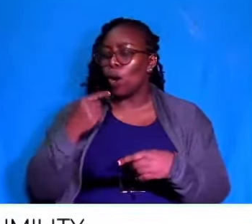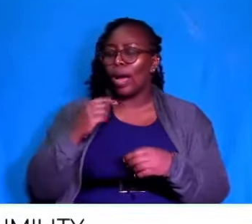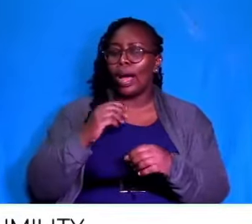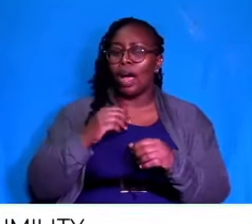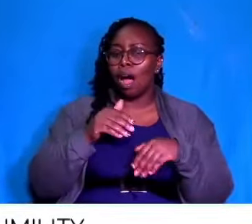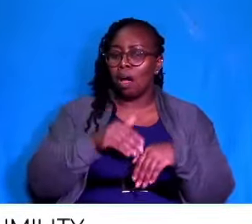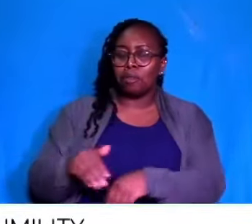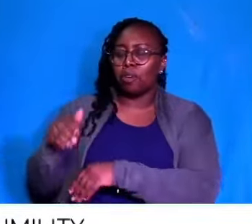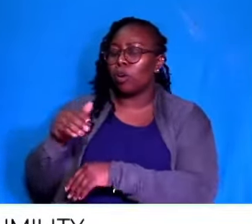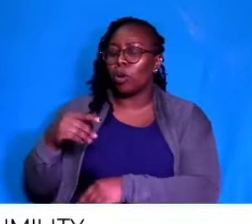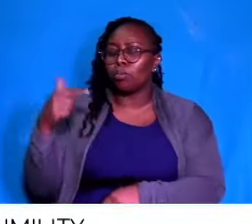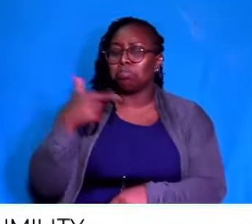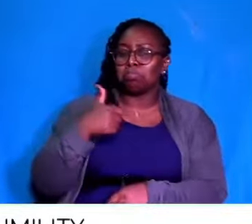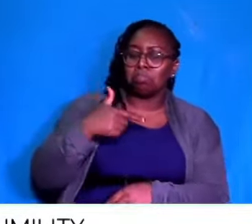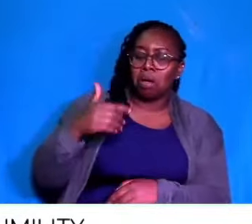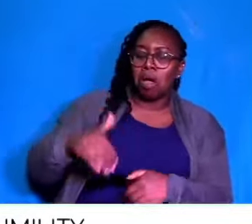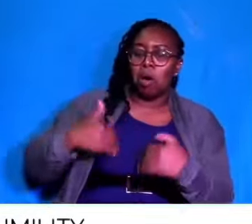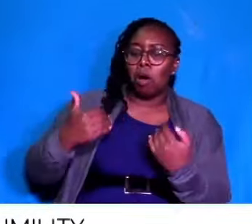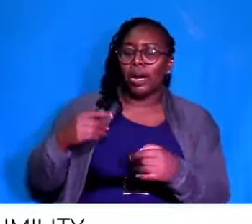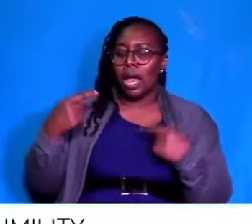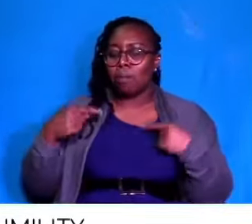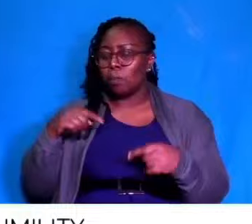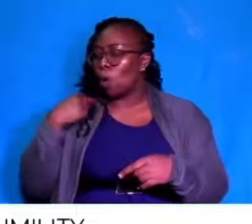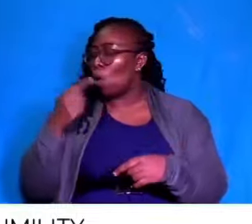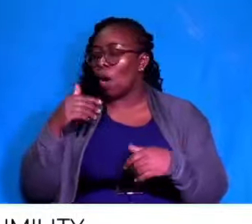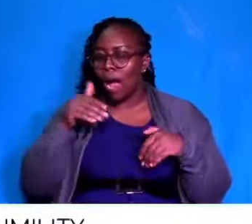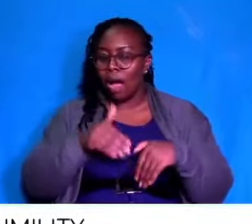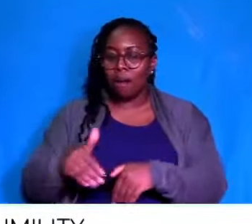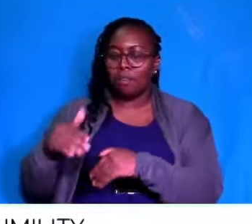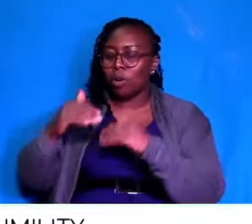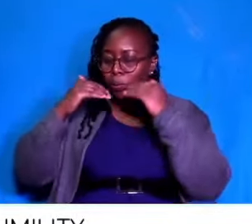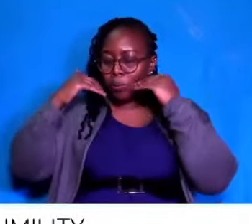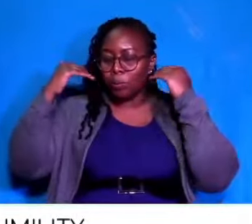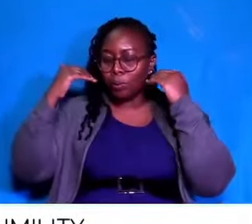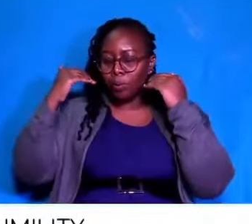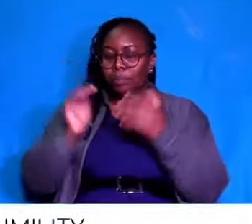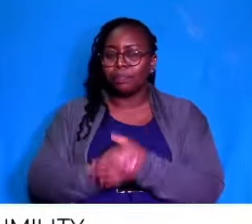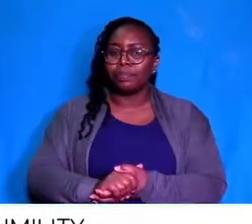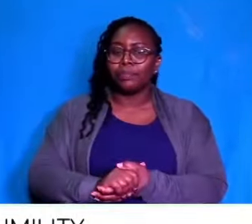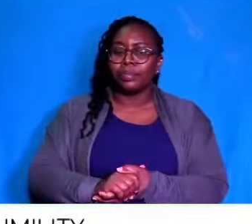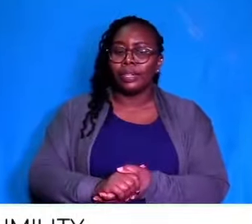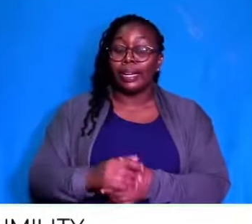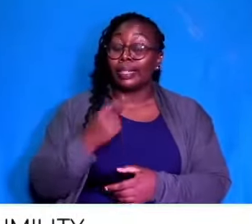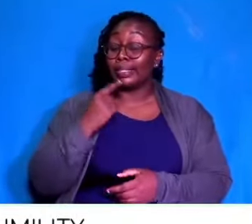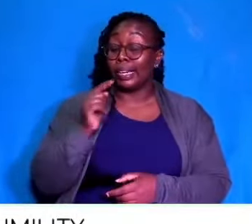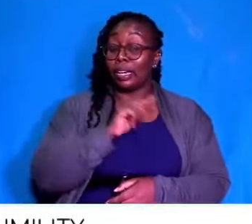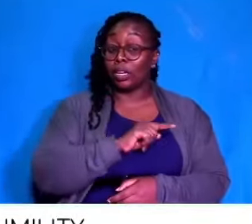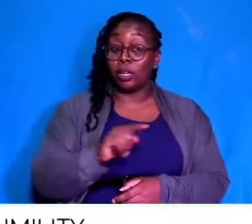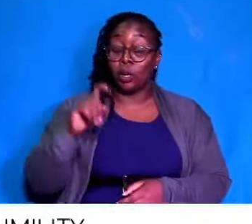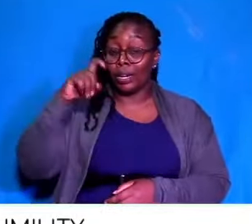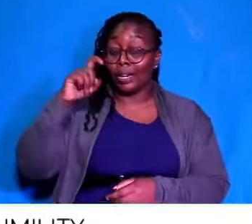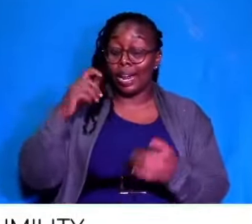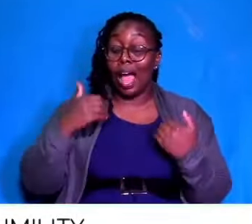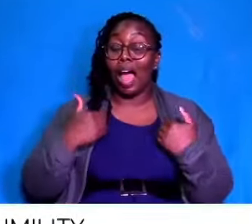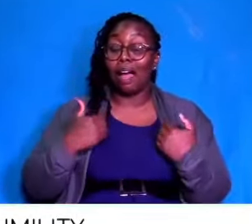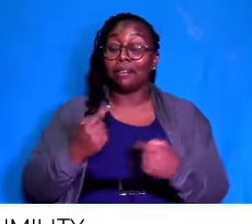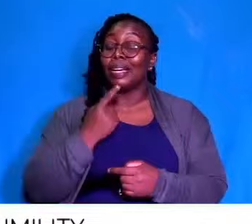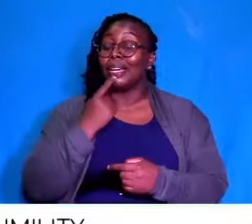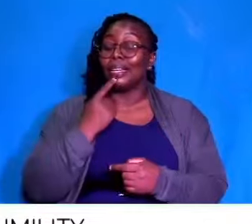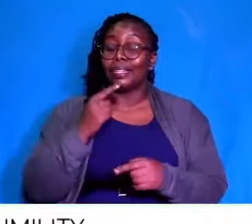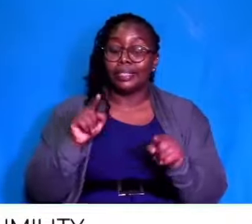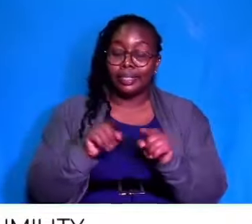of things they do you don't think are as important to you as what you do? He's saying you need to have the same love. And this is not